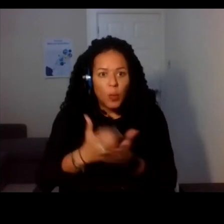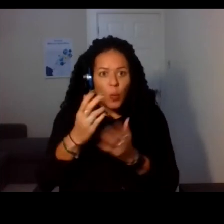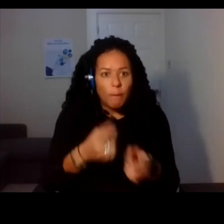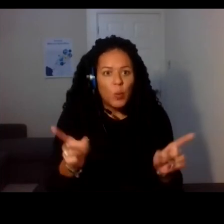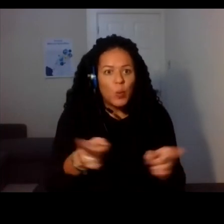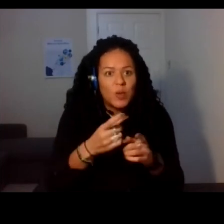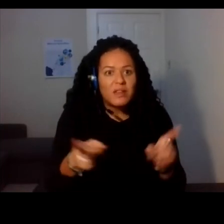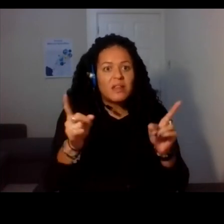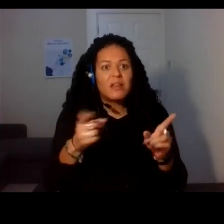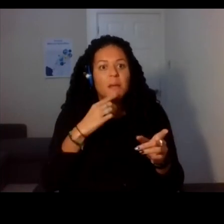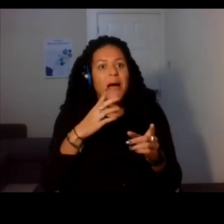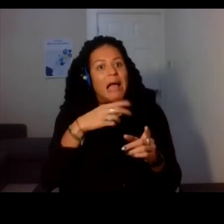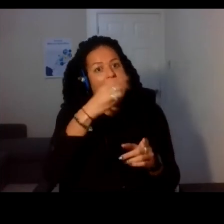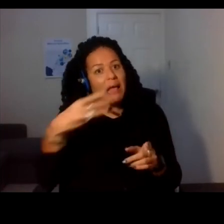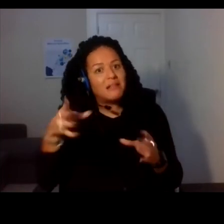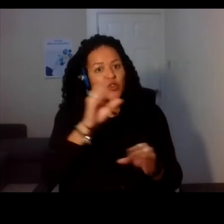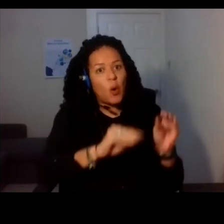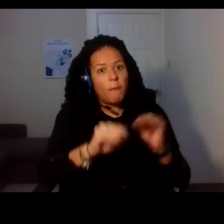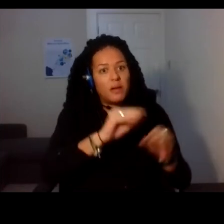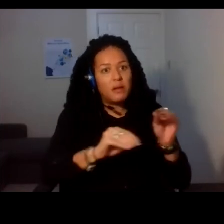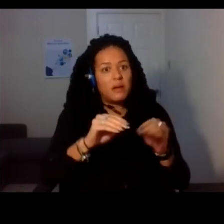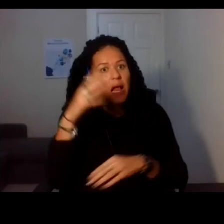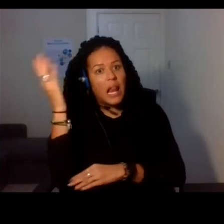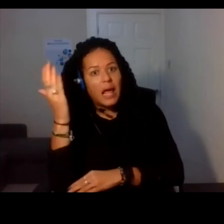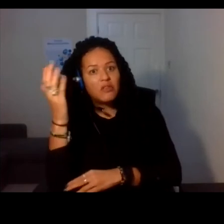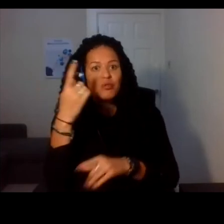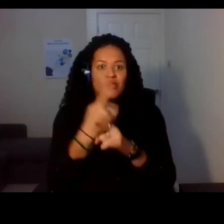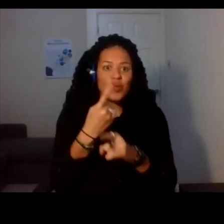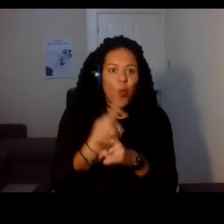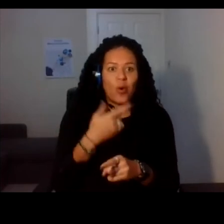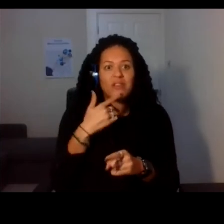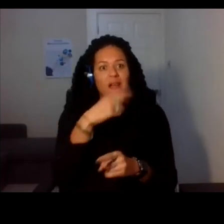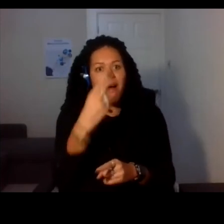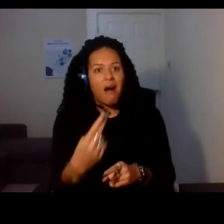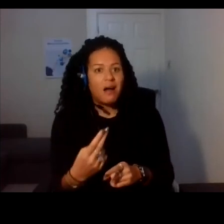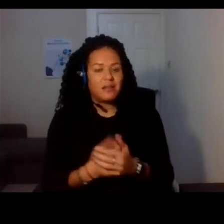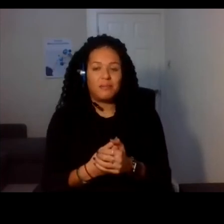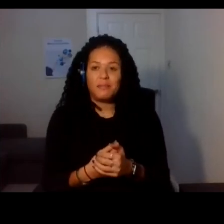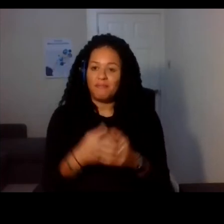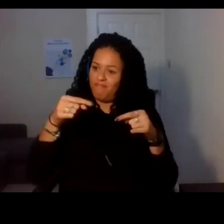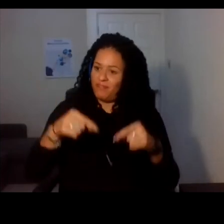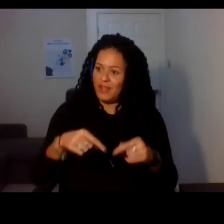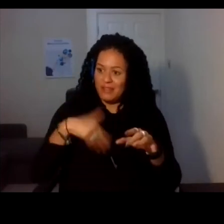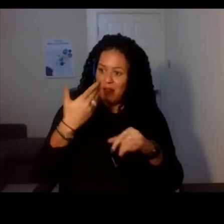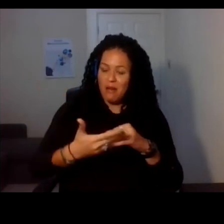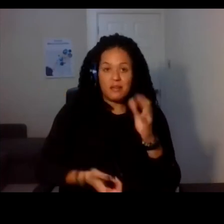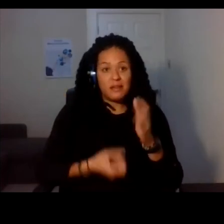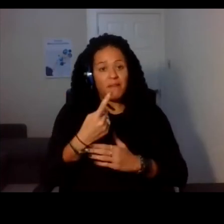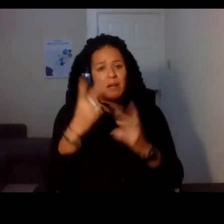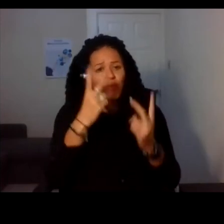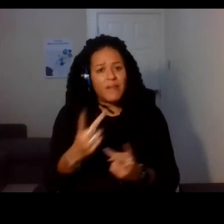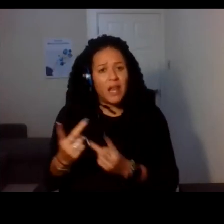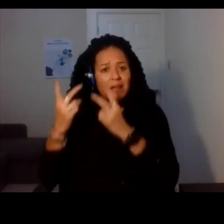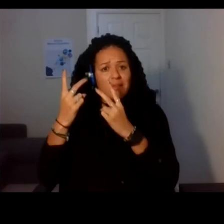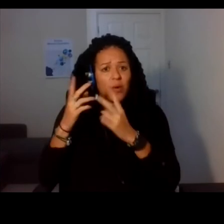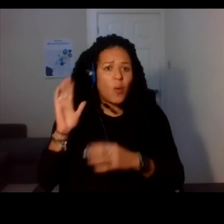by Essex composers, lecturers, talks and artwork. This last event reflects on